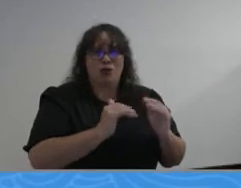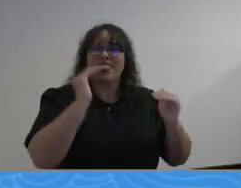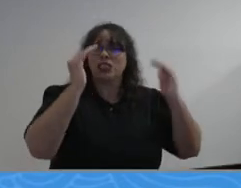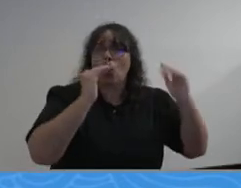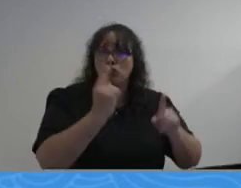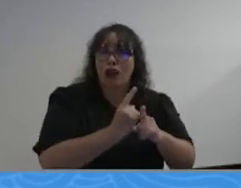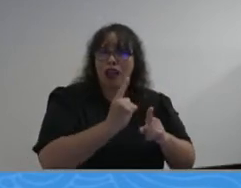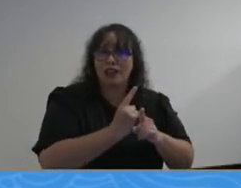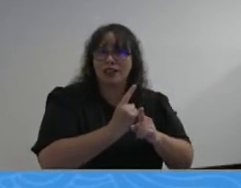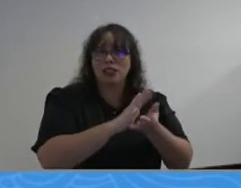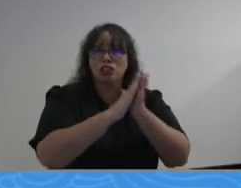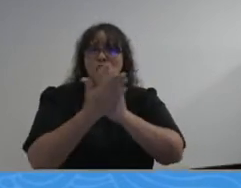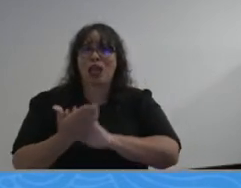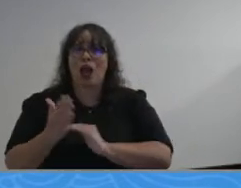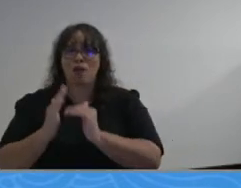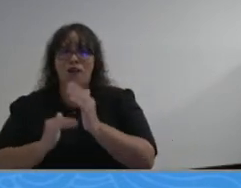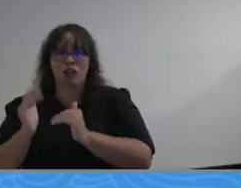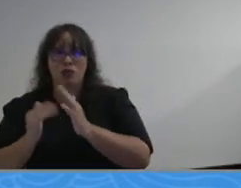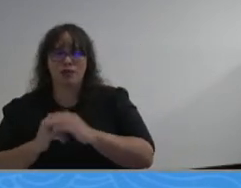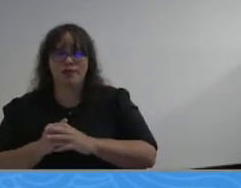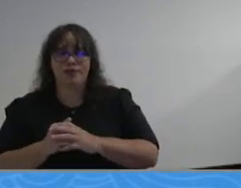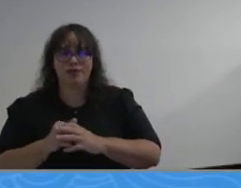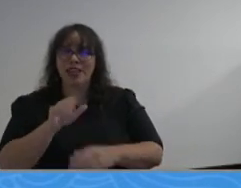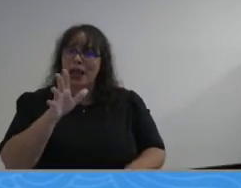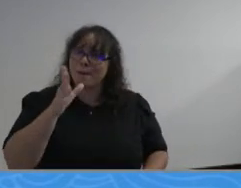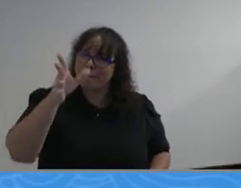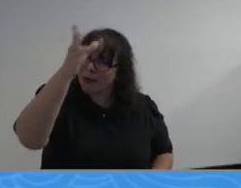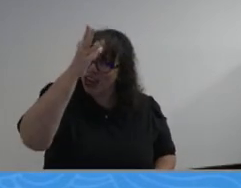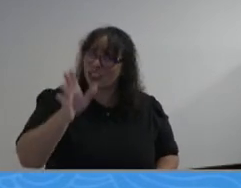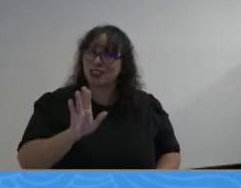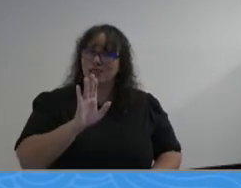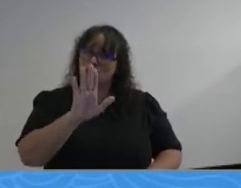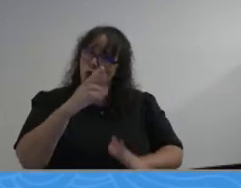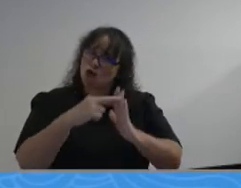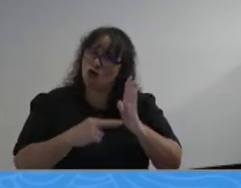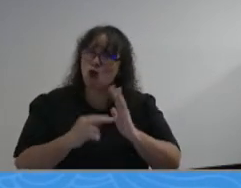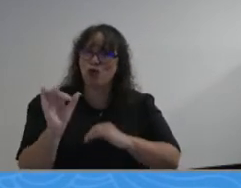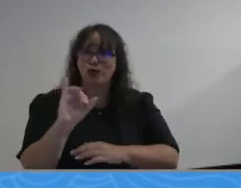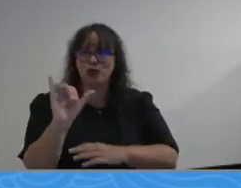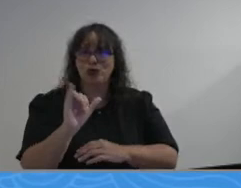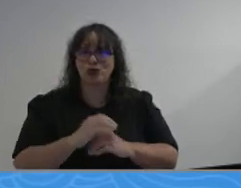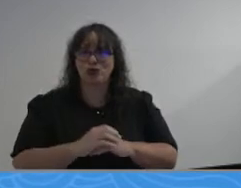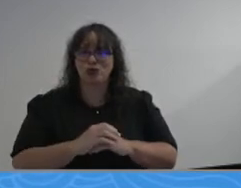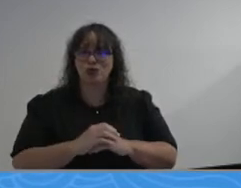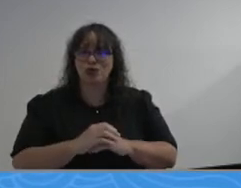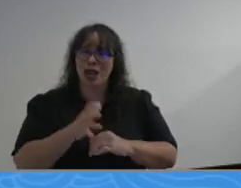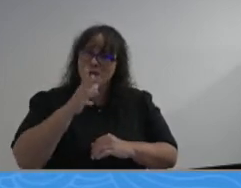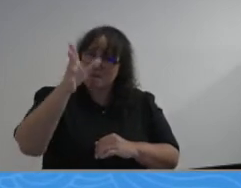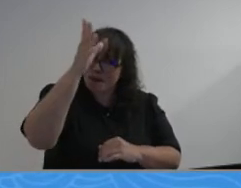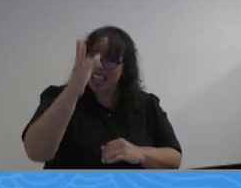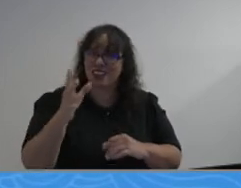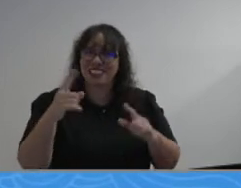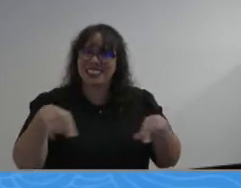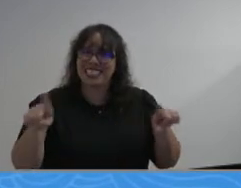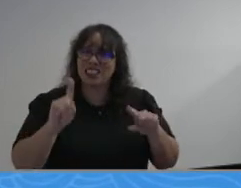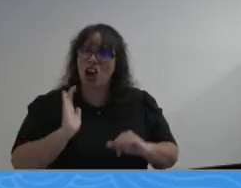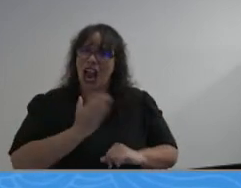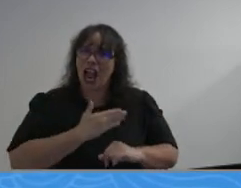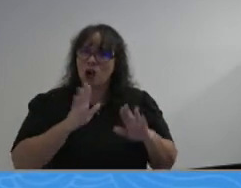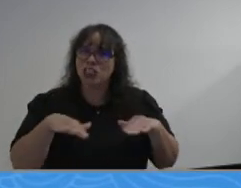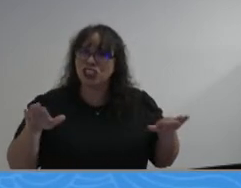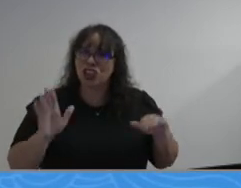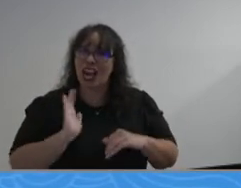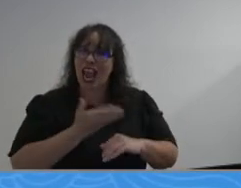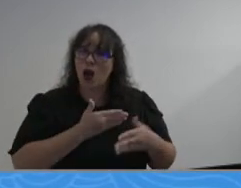right? And I'm also going to say this, because parents, you have a role in this too. Parents, these are our children. These are our babies. We do not